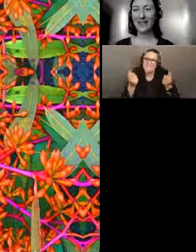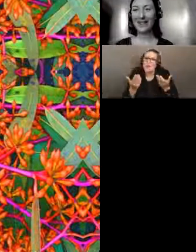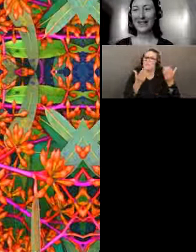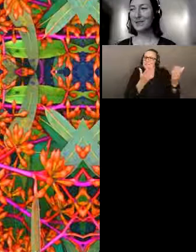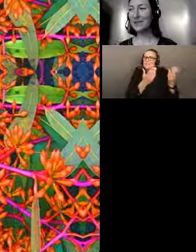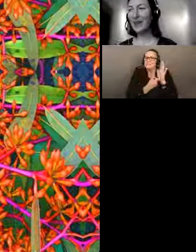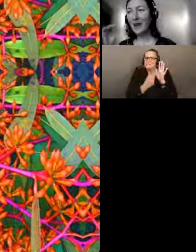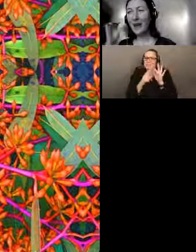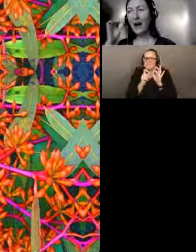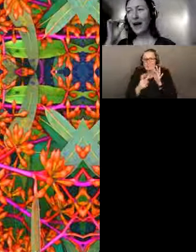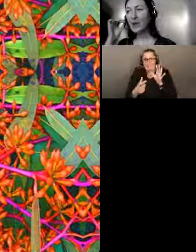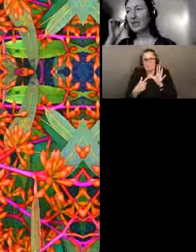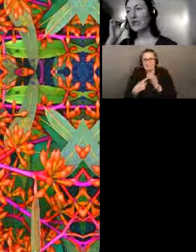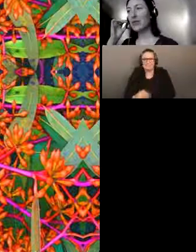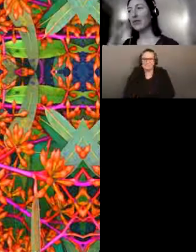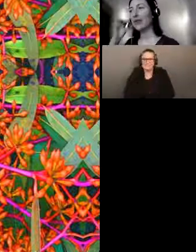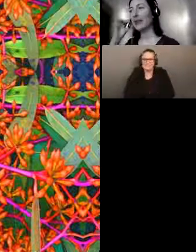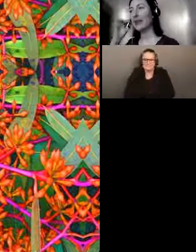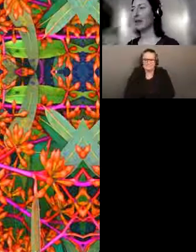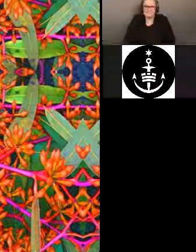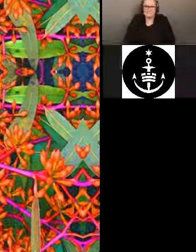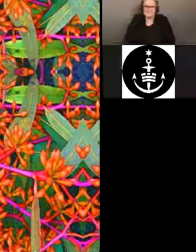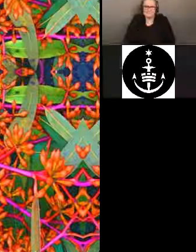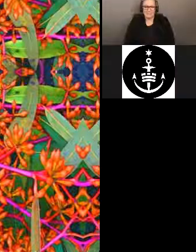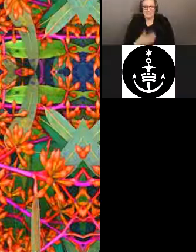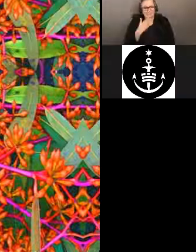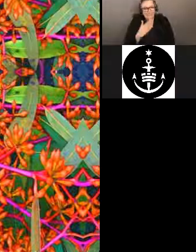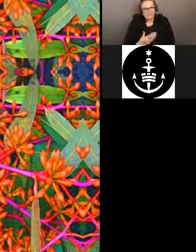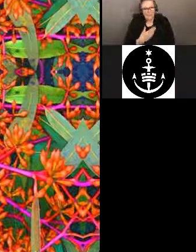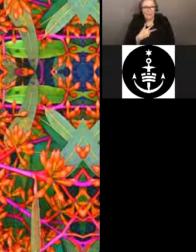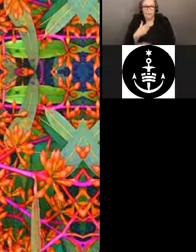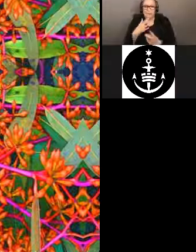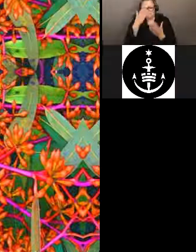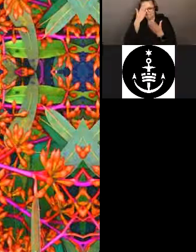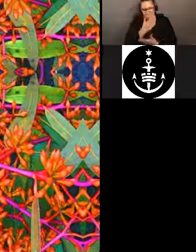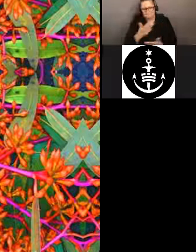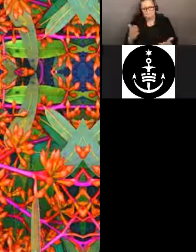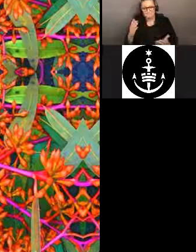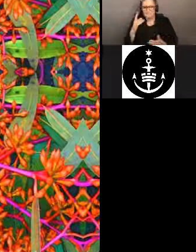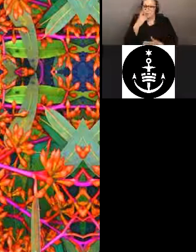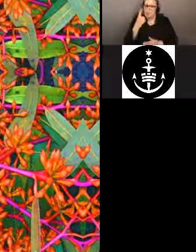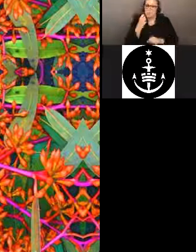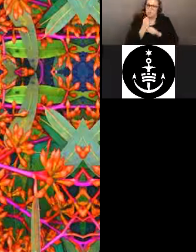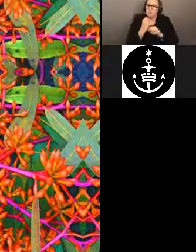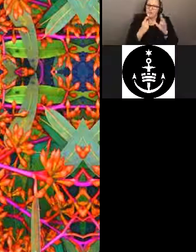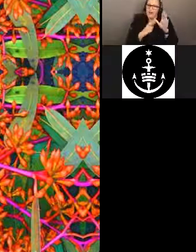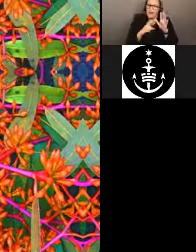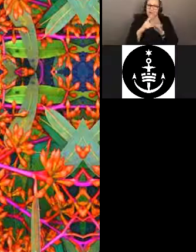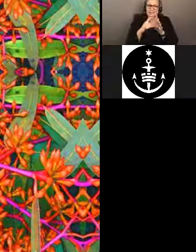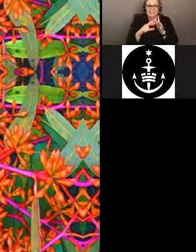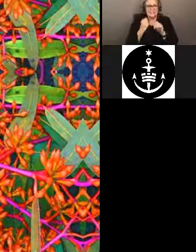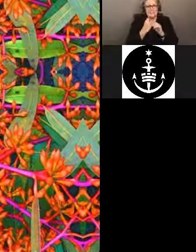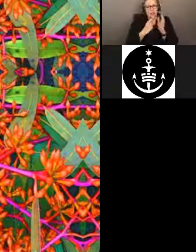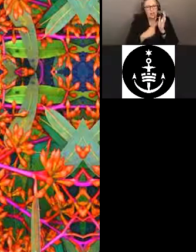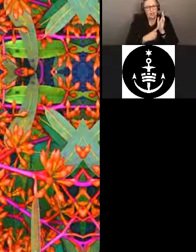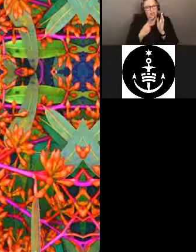you, Lisa. I wish to respectfully acknowledge the Gadigal and Wangal people of the Eora Nation and their elders past